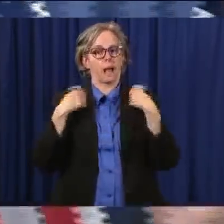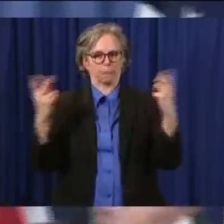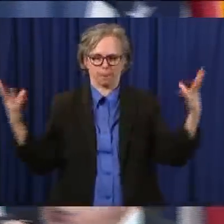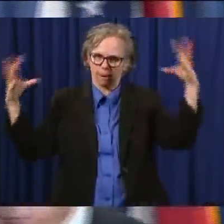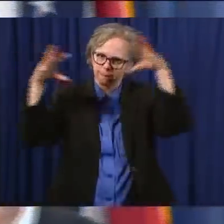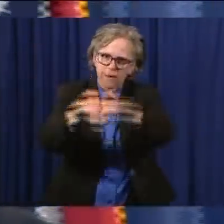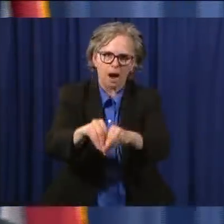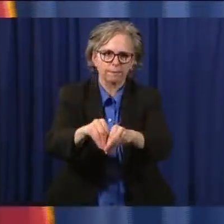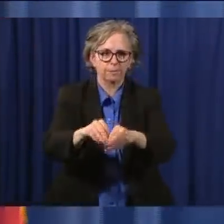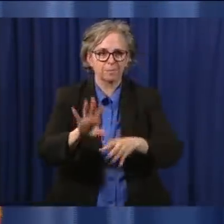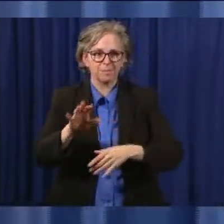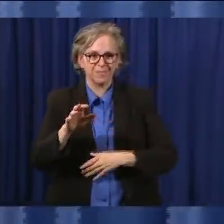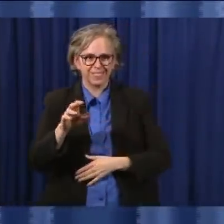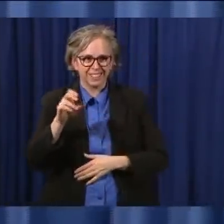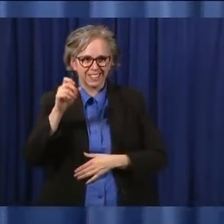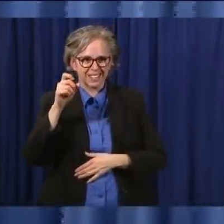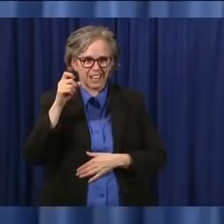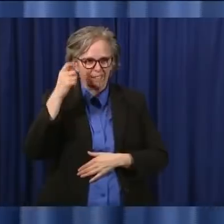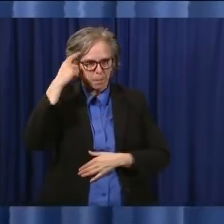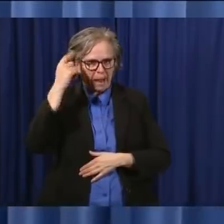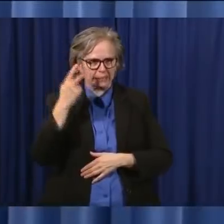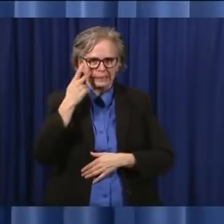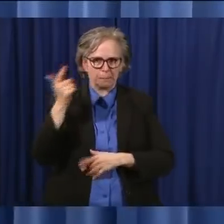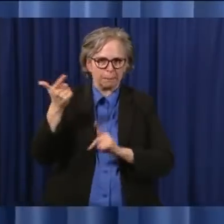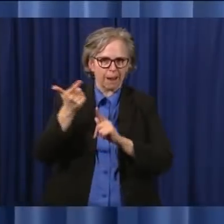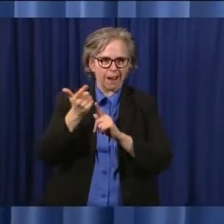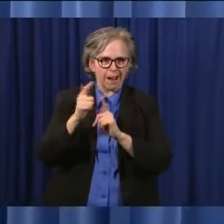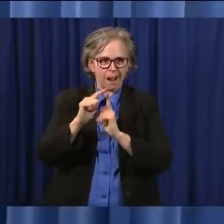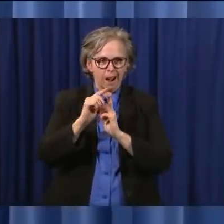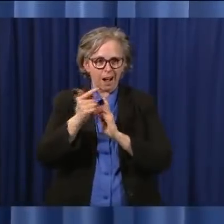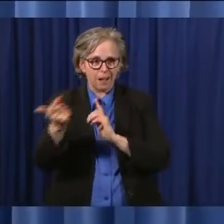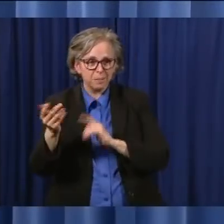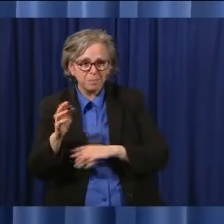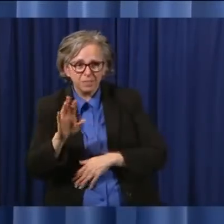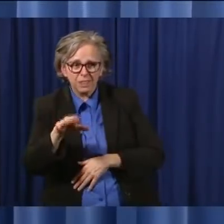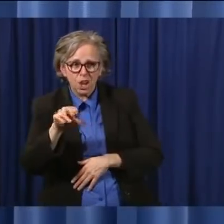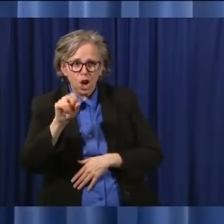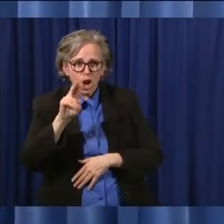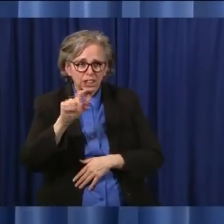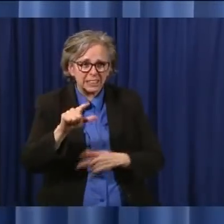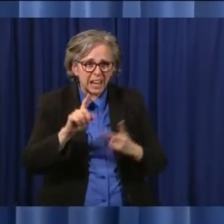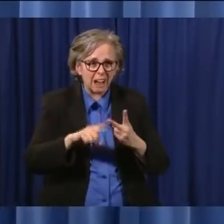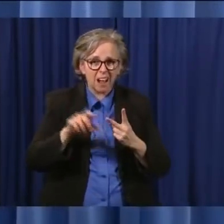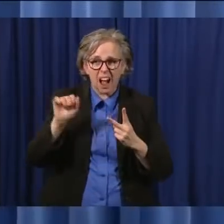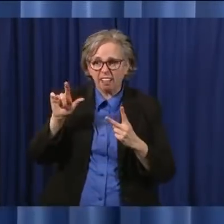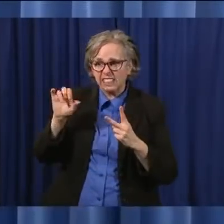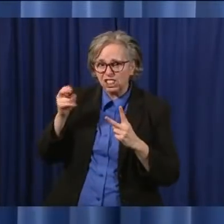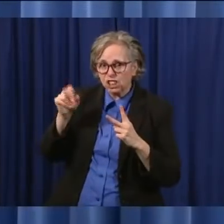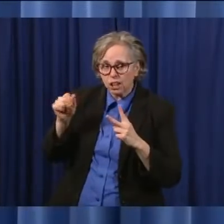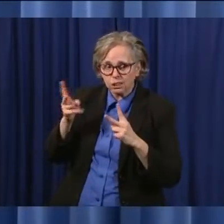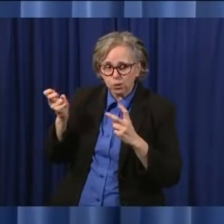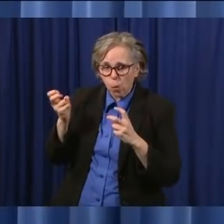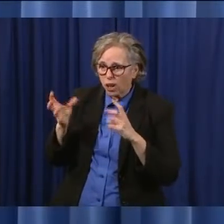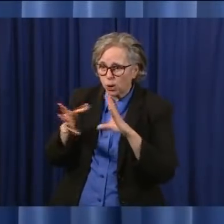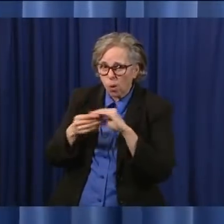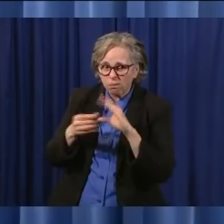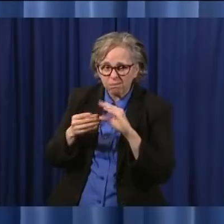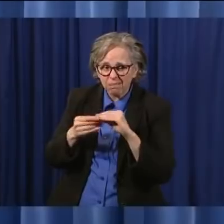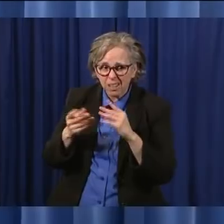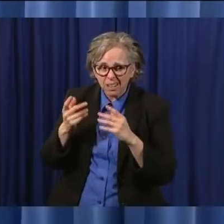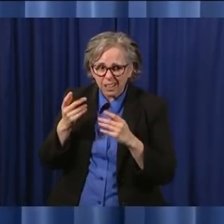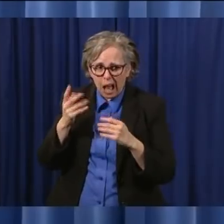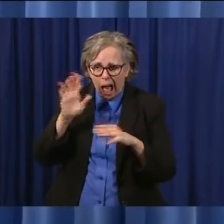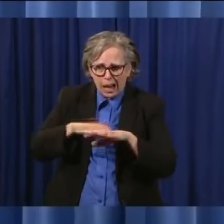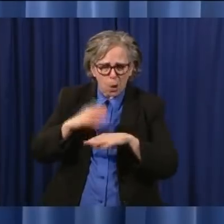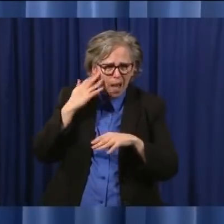of questioners, but Ursel or Alicia, do you have anything to add to that? I know you guys are on the line still, I